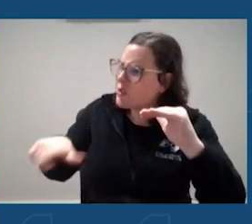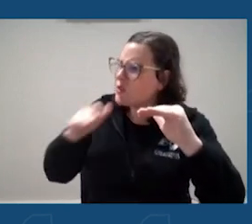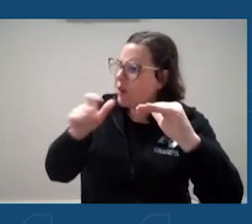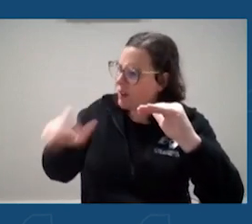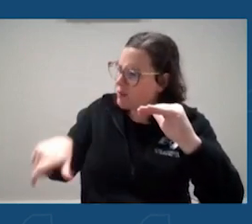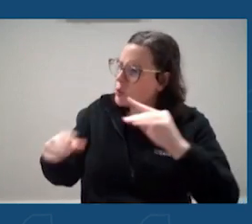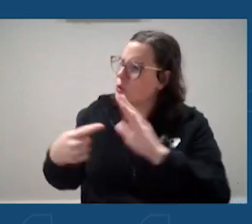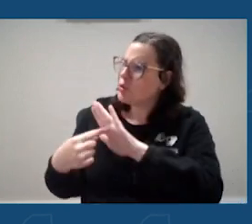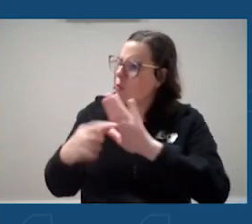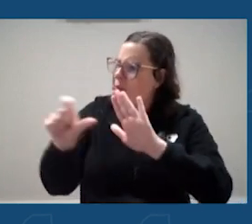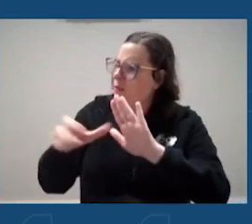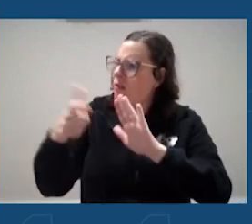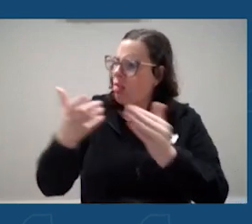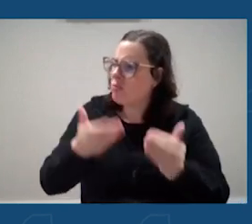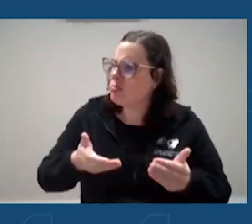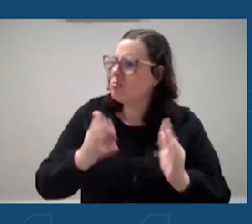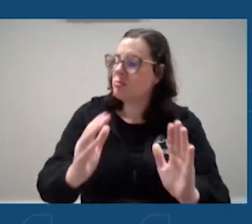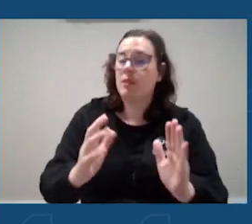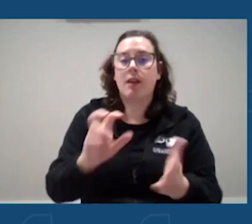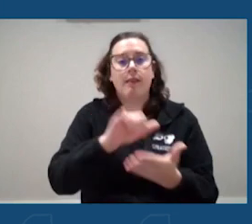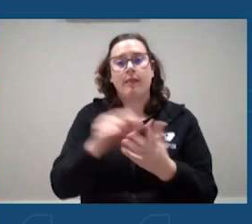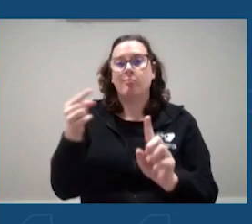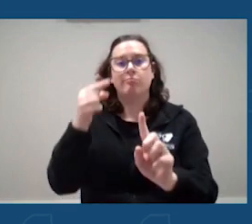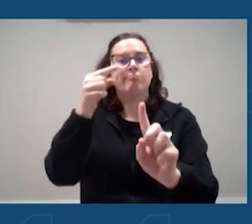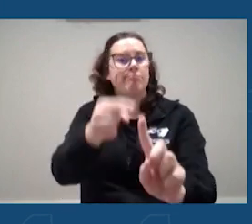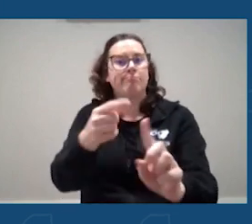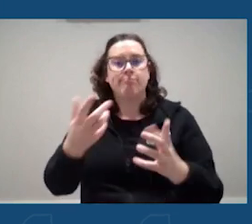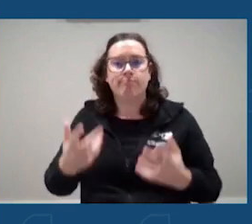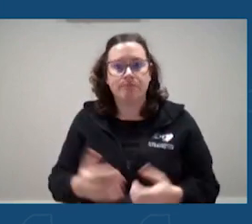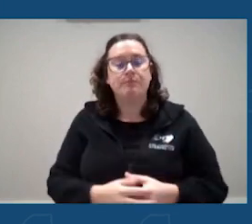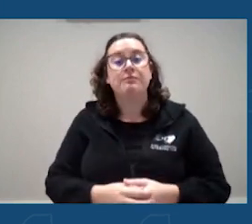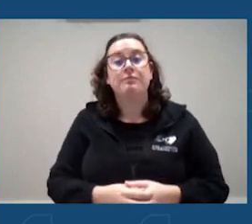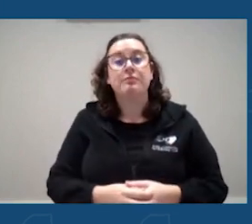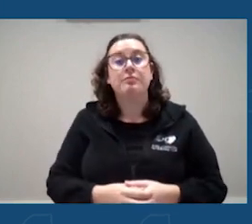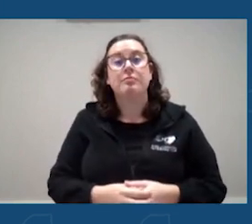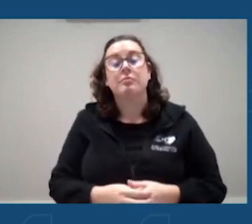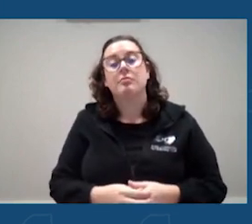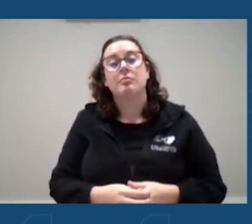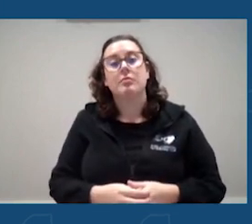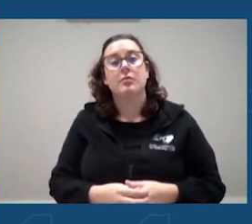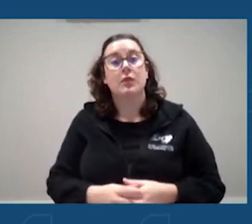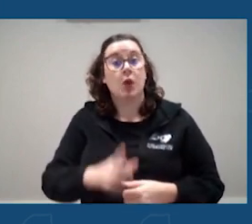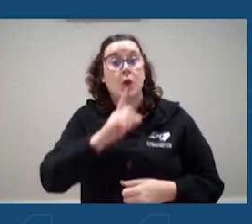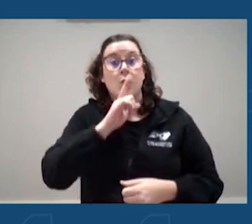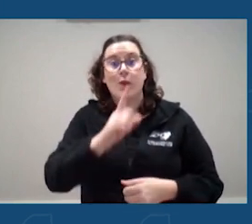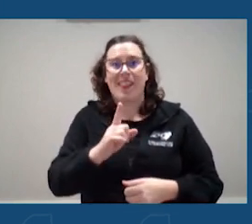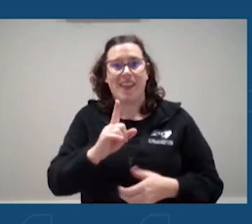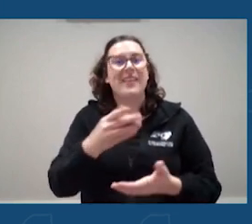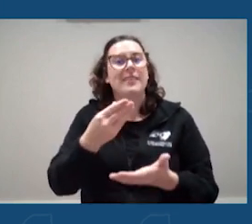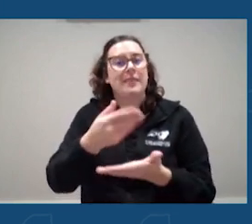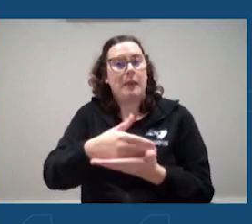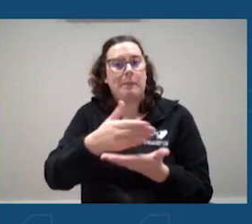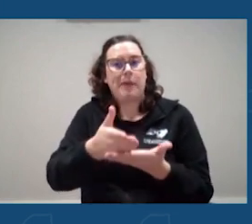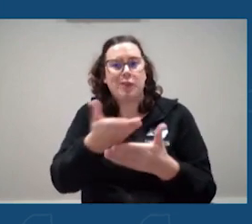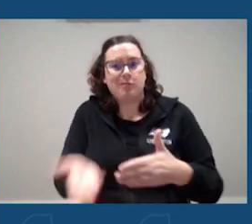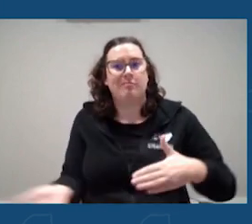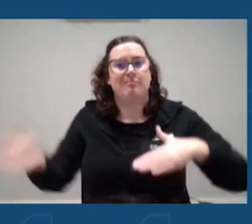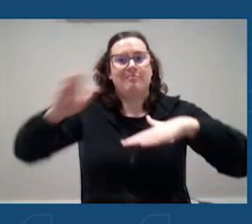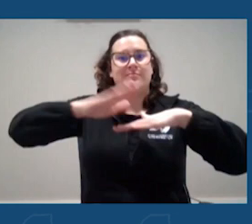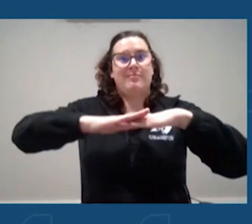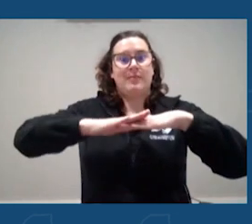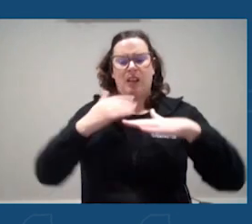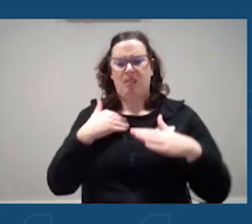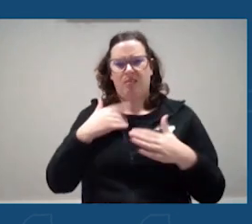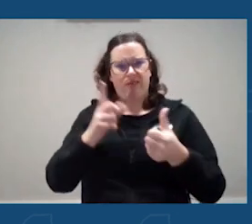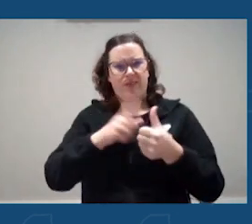path. That is what we're talking about. So overall, we've decided to really up our budget. I just came through my first budget, and I look at all the